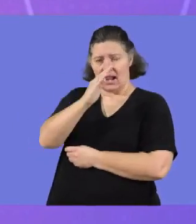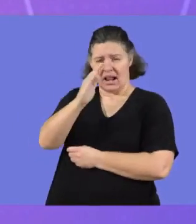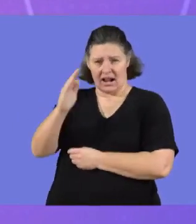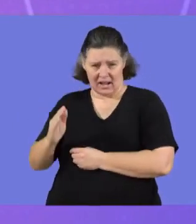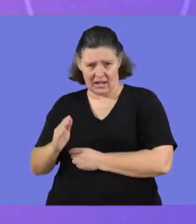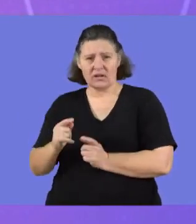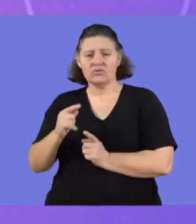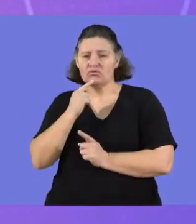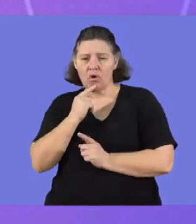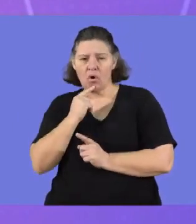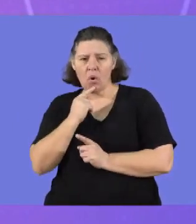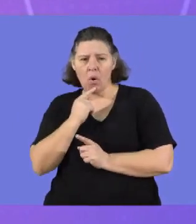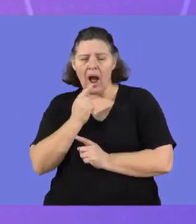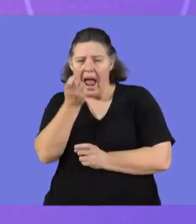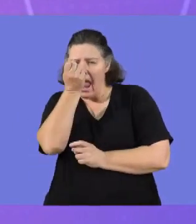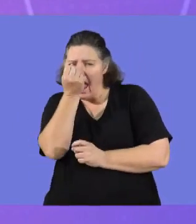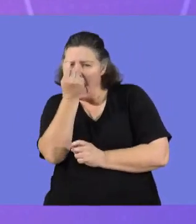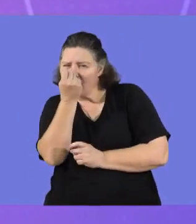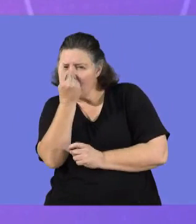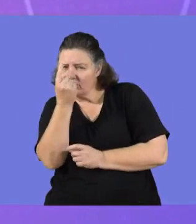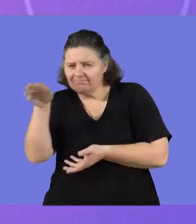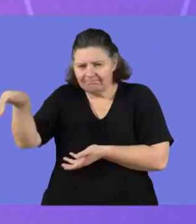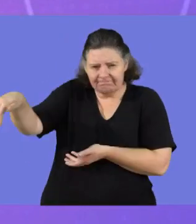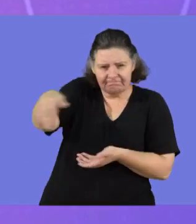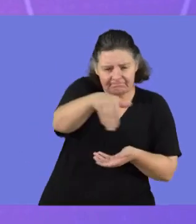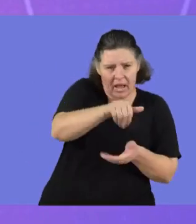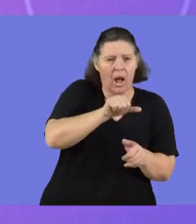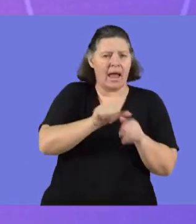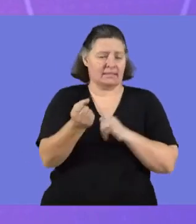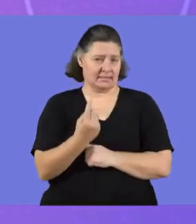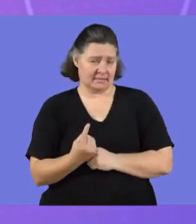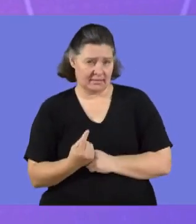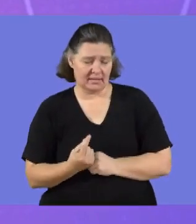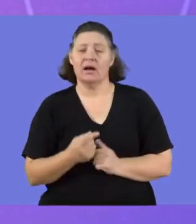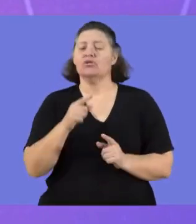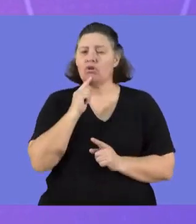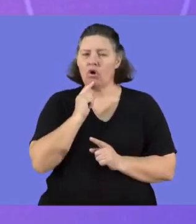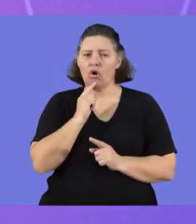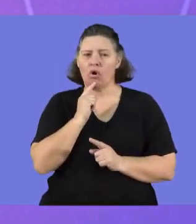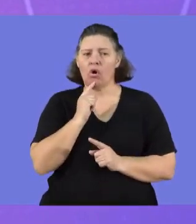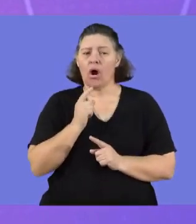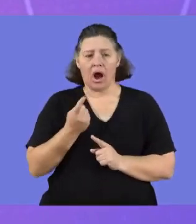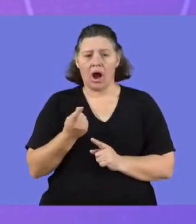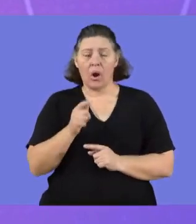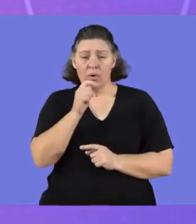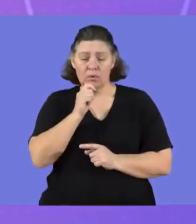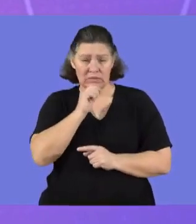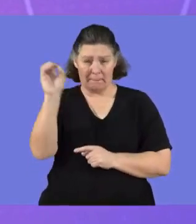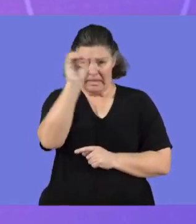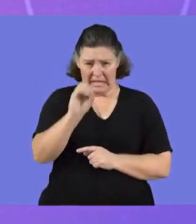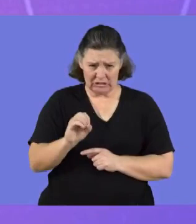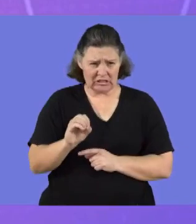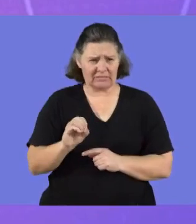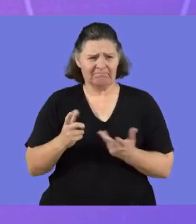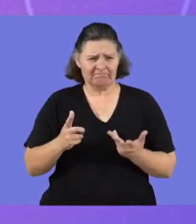to interpret the data better. Budgeting would never be possible and easy without the usage of a